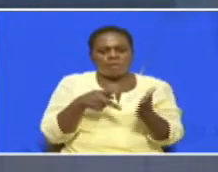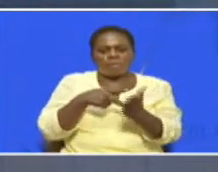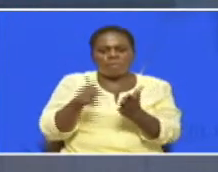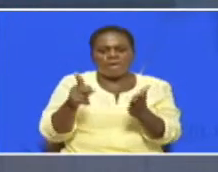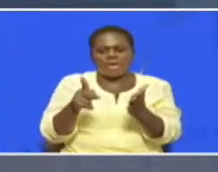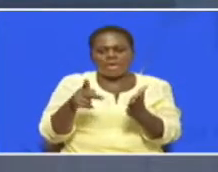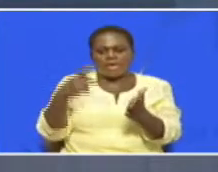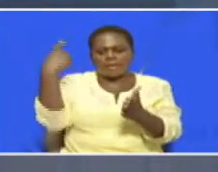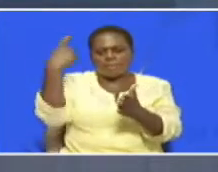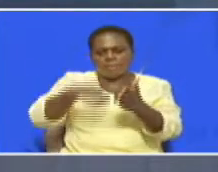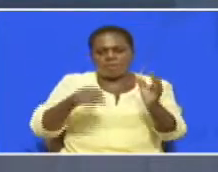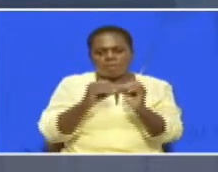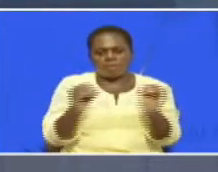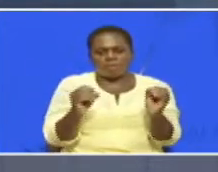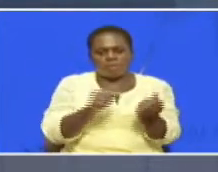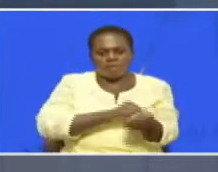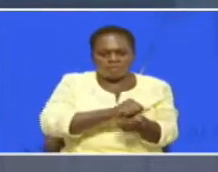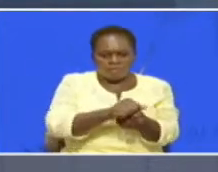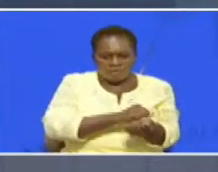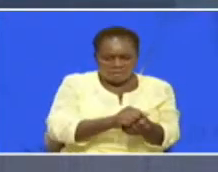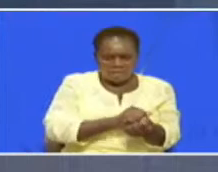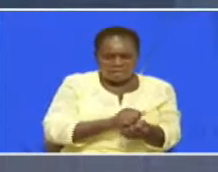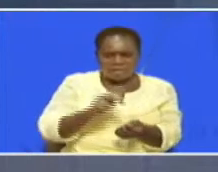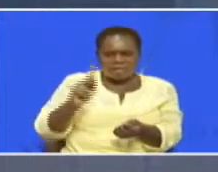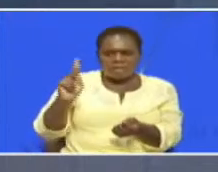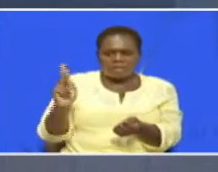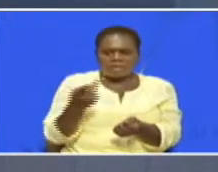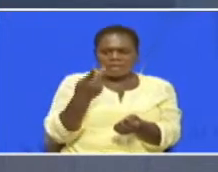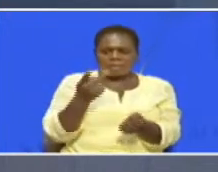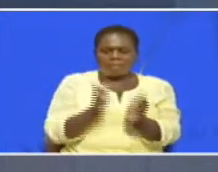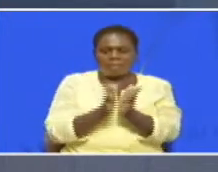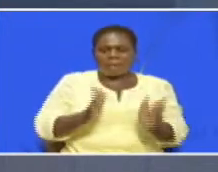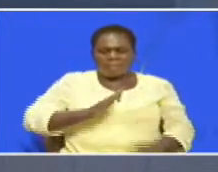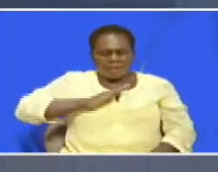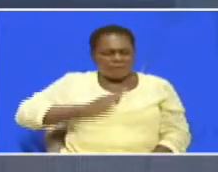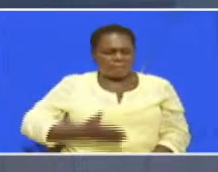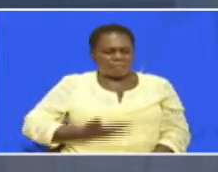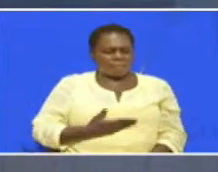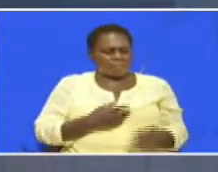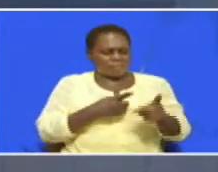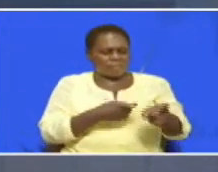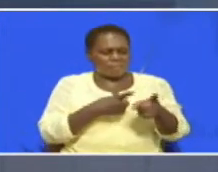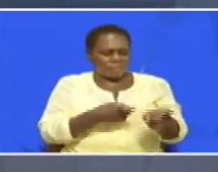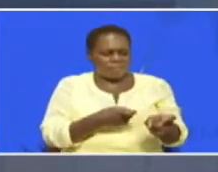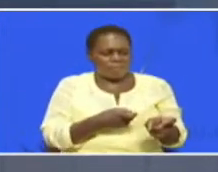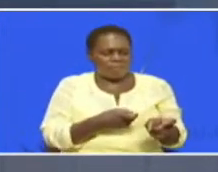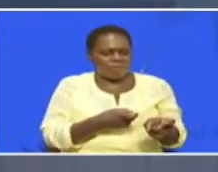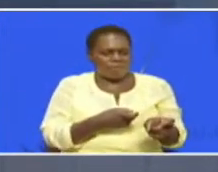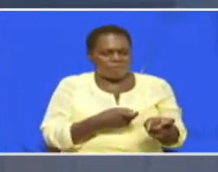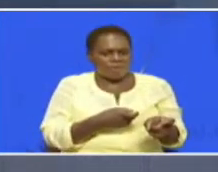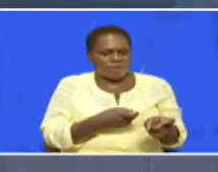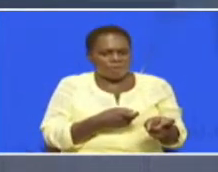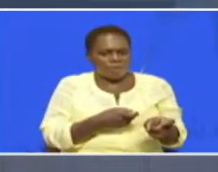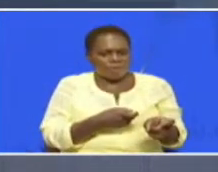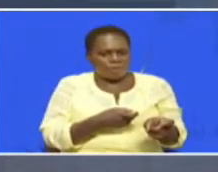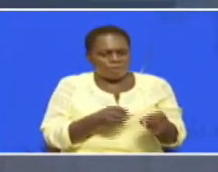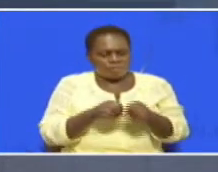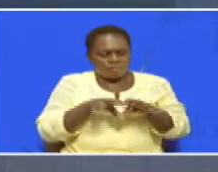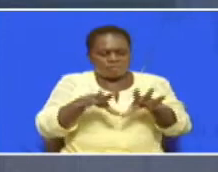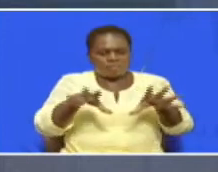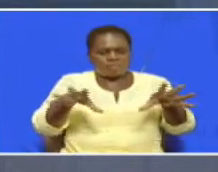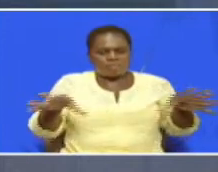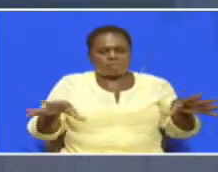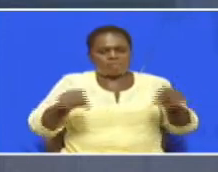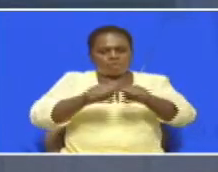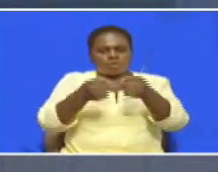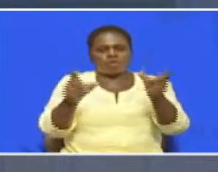the pension towers on Friday. Now, Kenyans have been reacting to the incident in which an altercation which has gone viral on